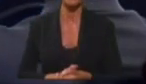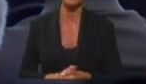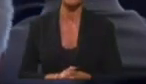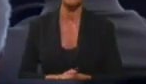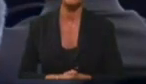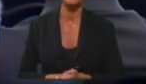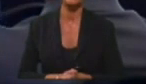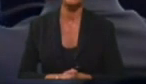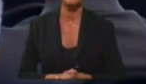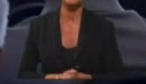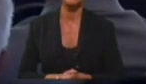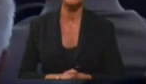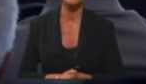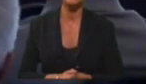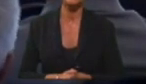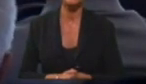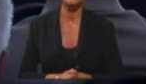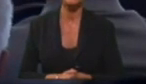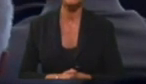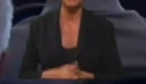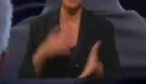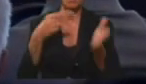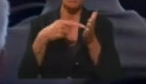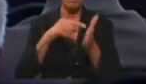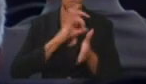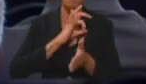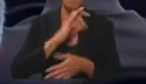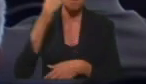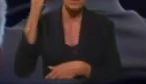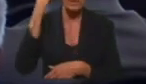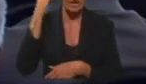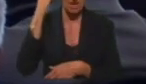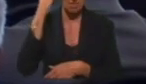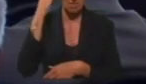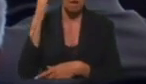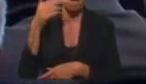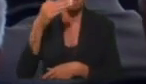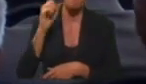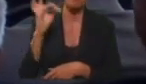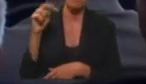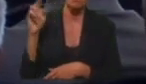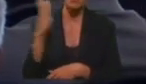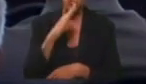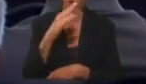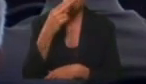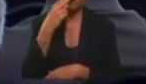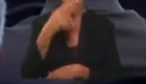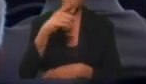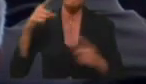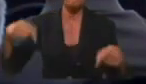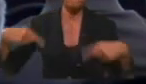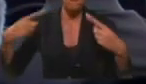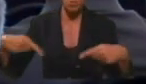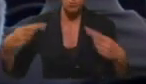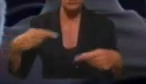please. Next slide. This is my acquaintance, Mateusz, in Warsaw. He is a disability advocate and disabled himself, and he shared with me, as many